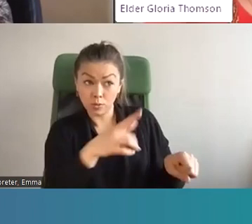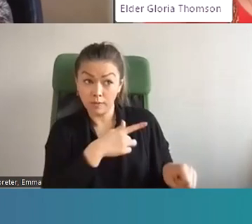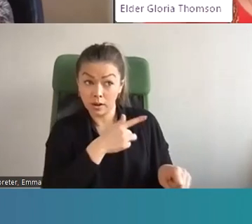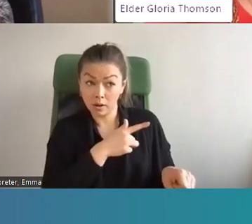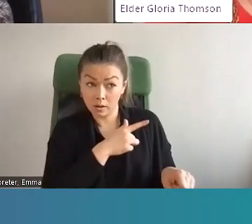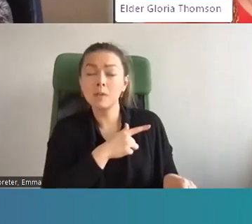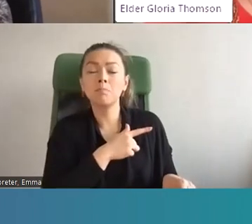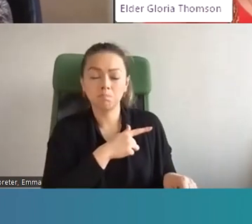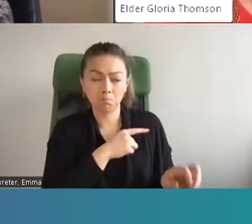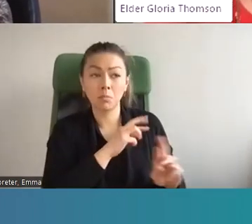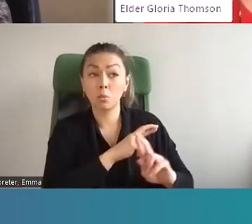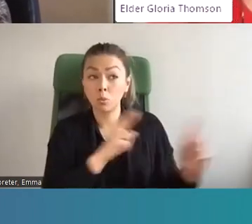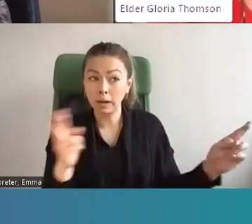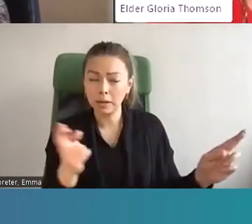them.